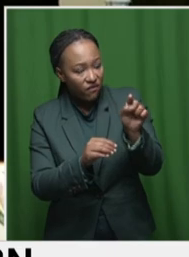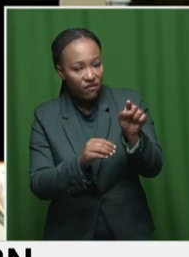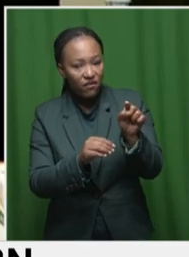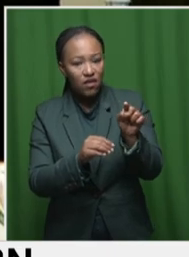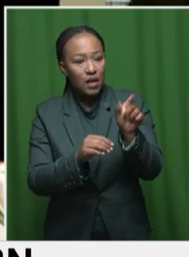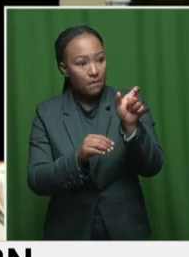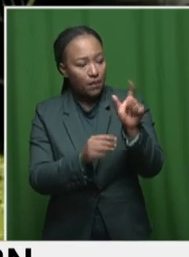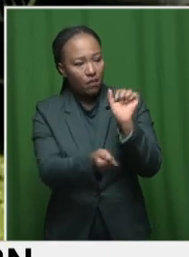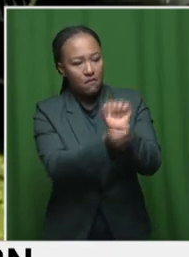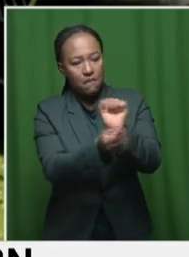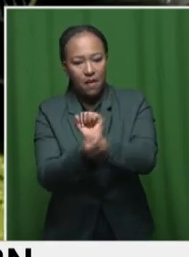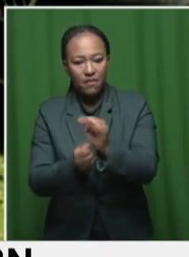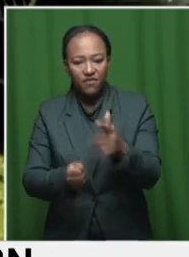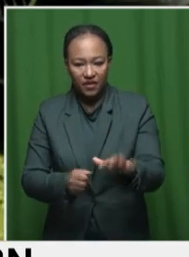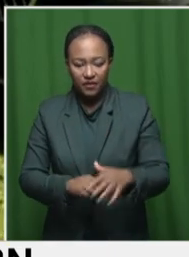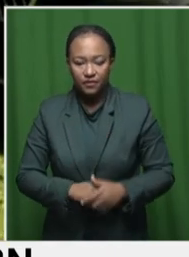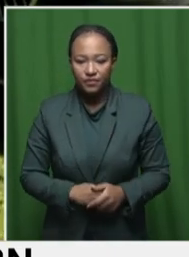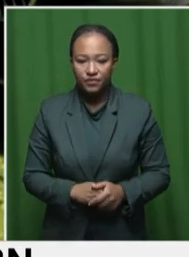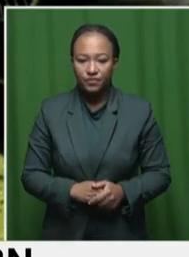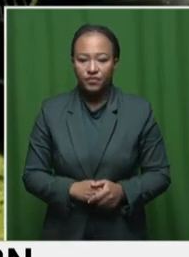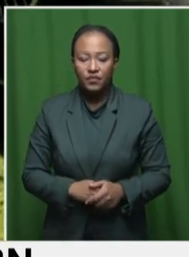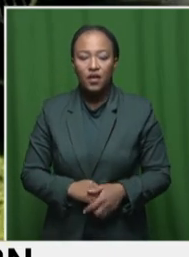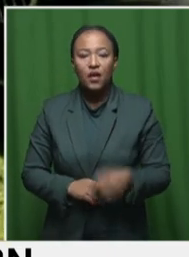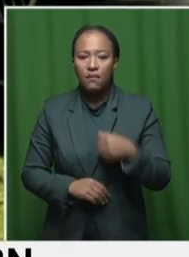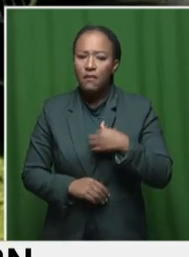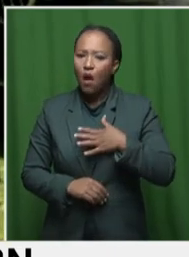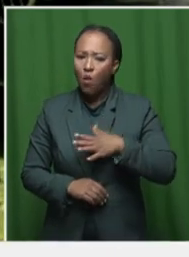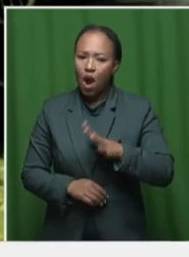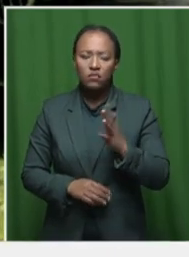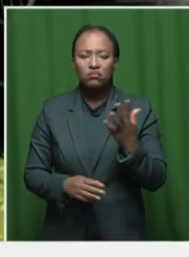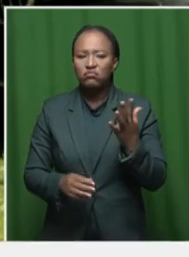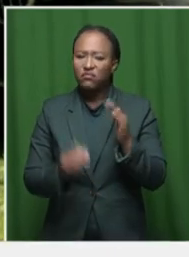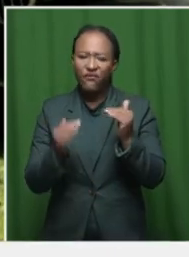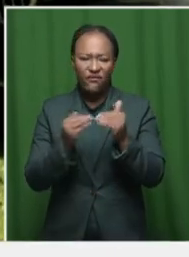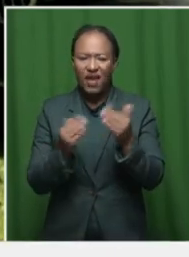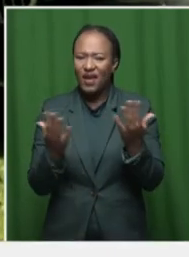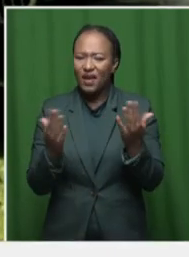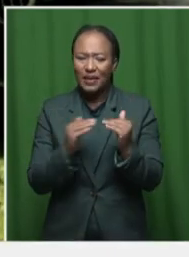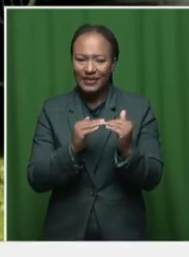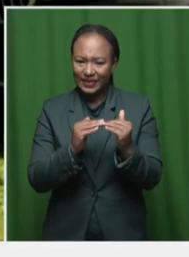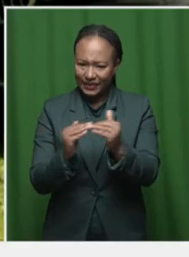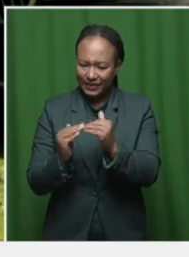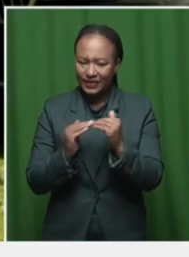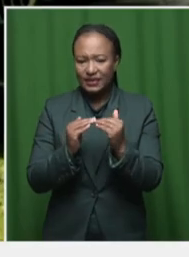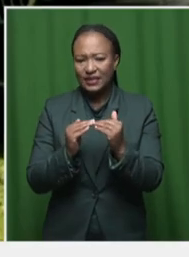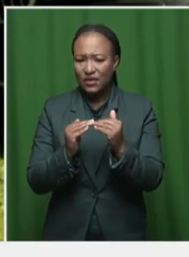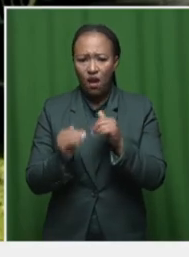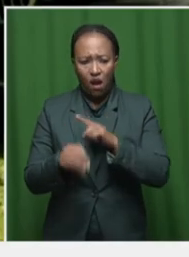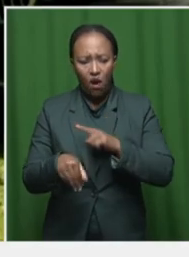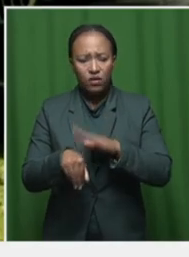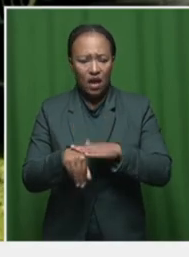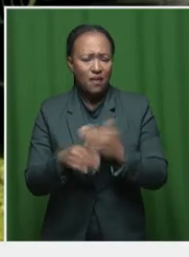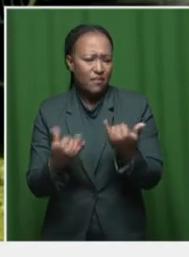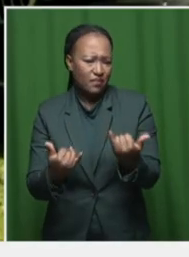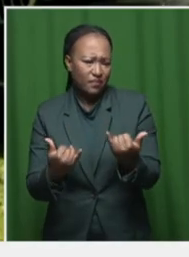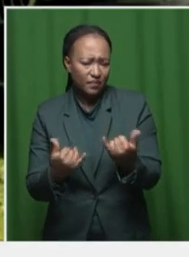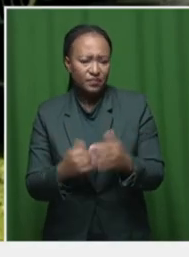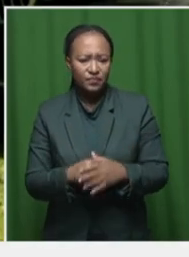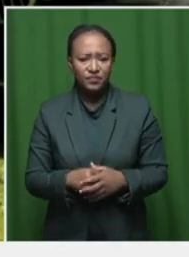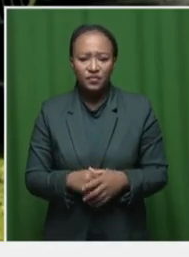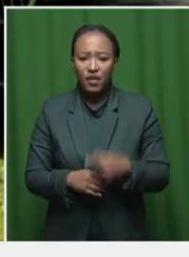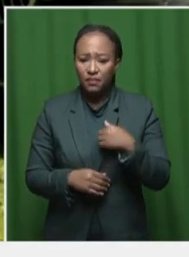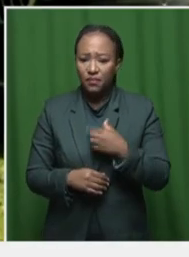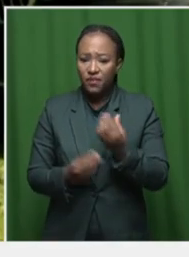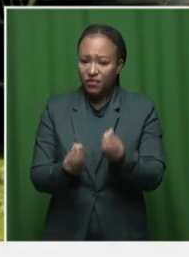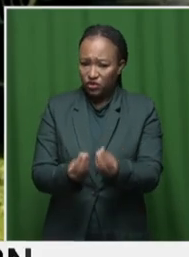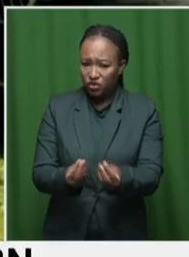on the spot. What I only want, I want justice. It's been for a long time. I want a justice system. Even I got kids